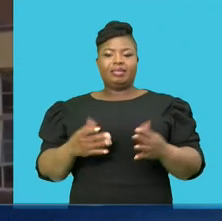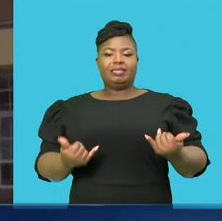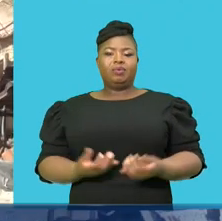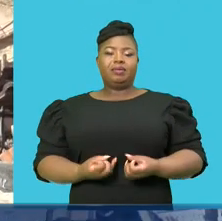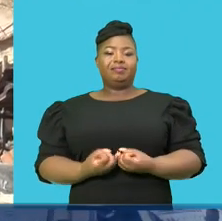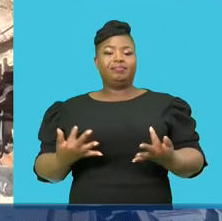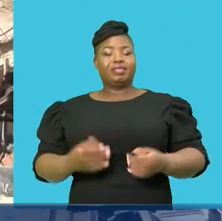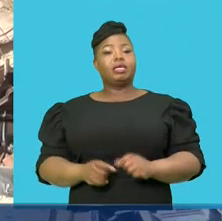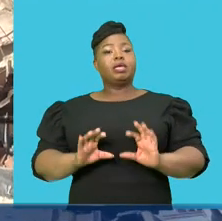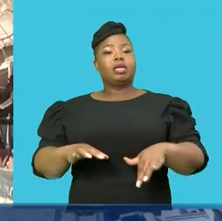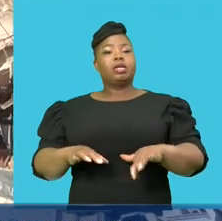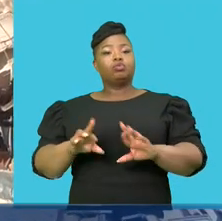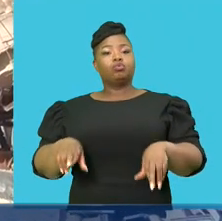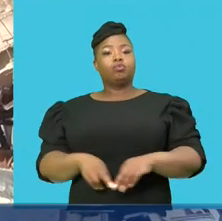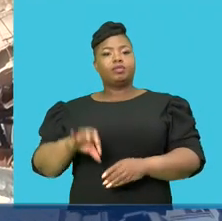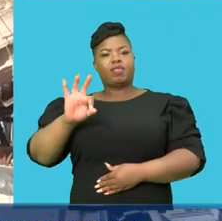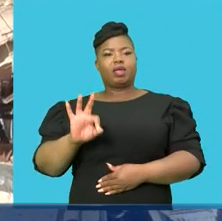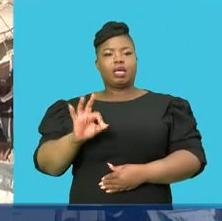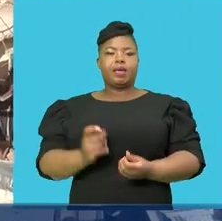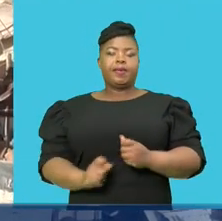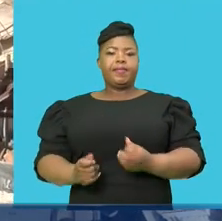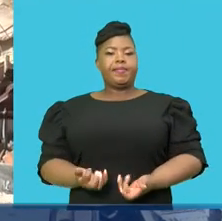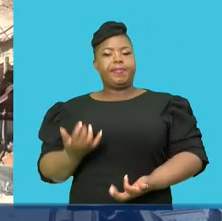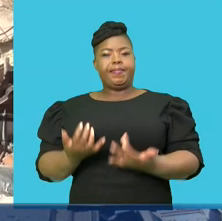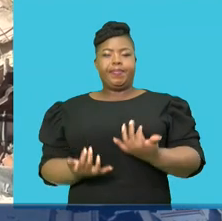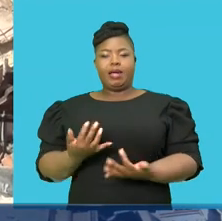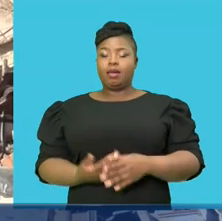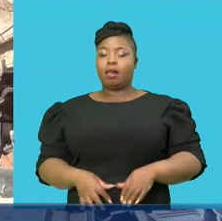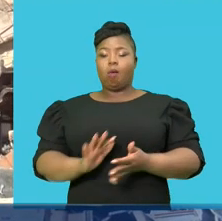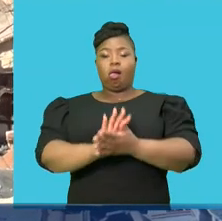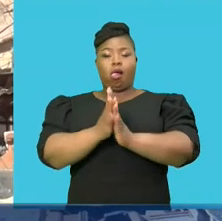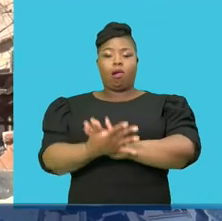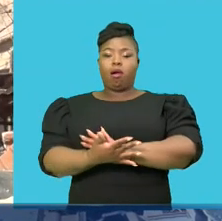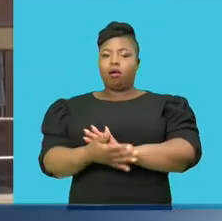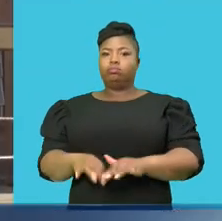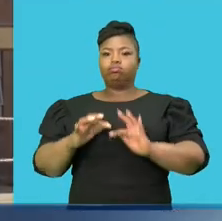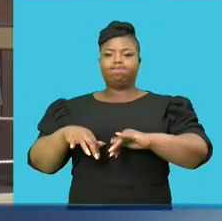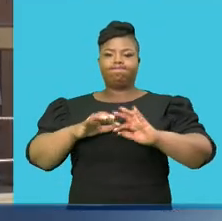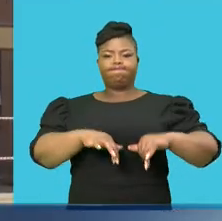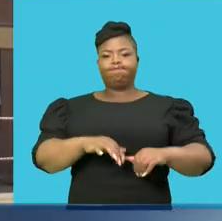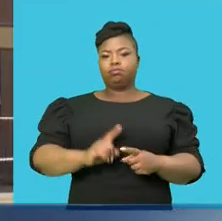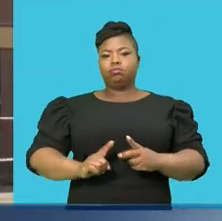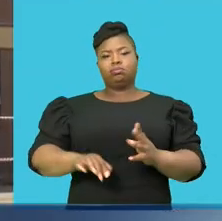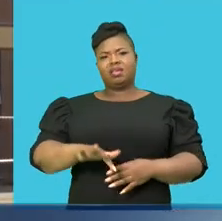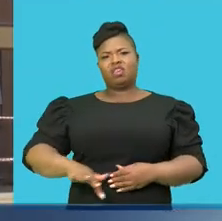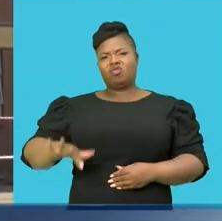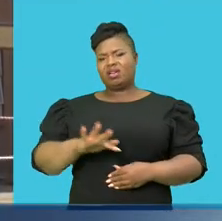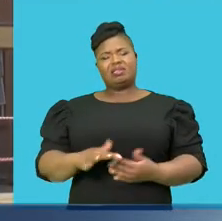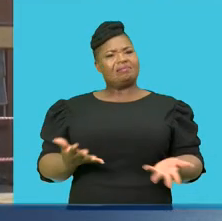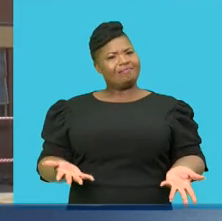amakumbu ukufunde la ama tatu. Washi ya uta le umonaka lono pasamise kukwinku bozo kufundisa.